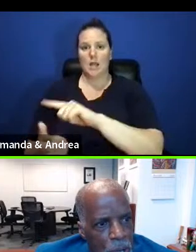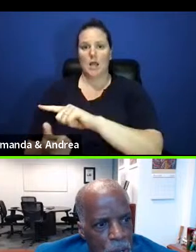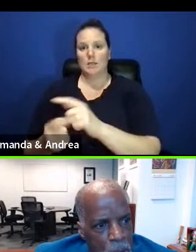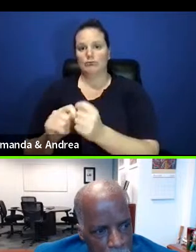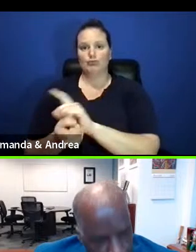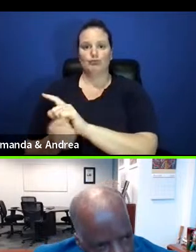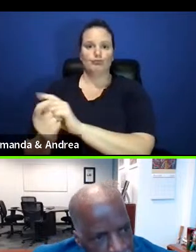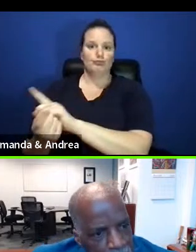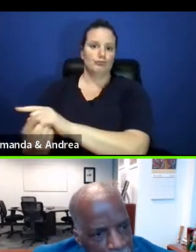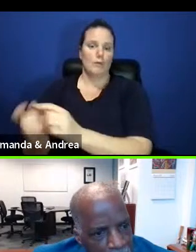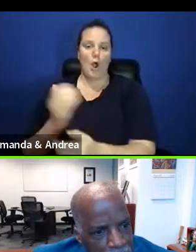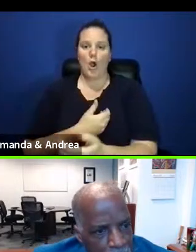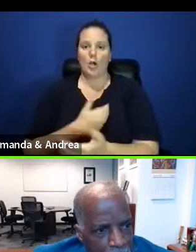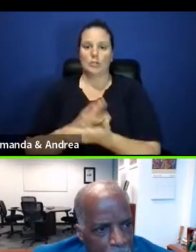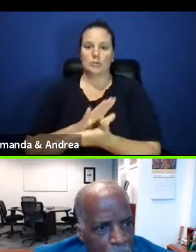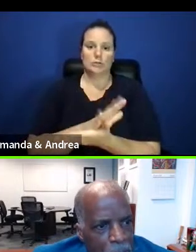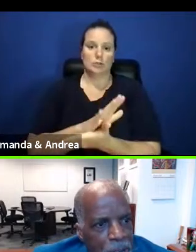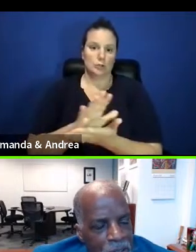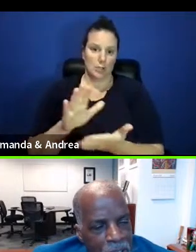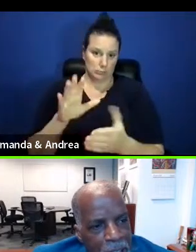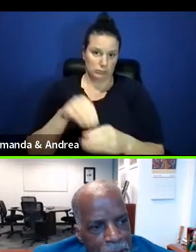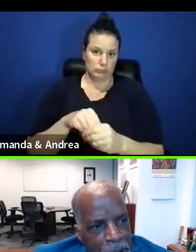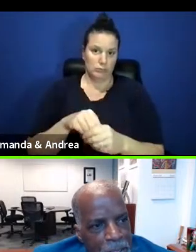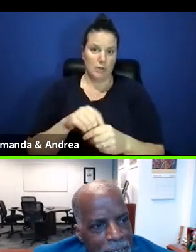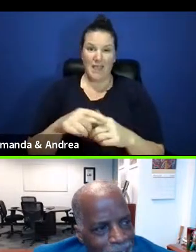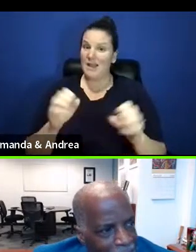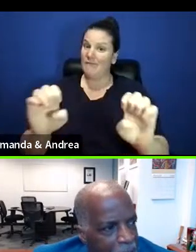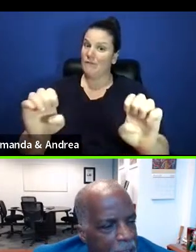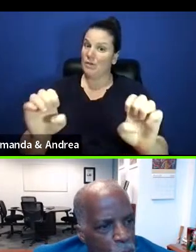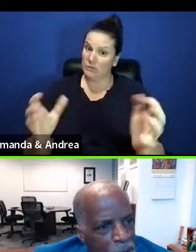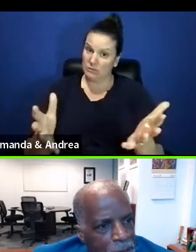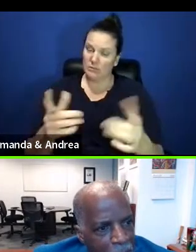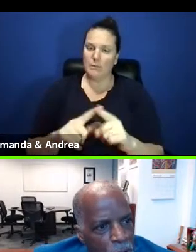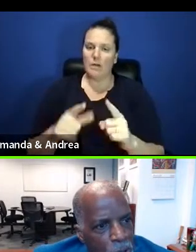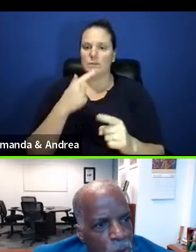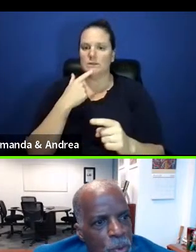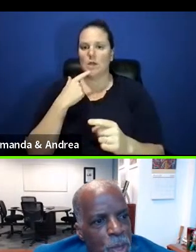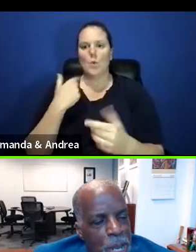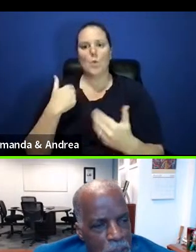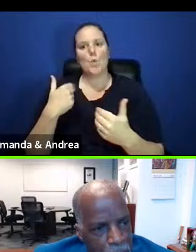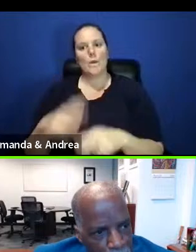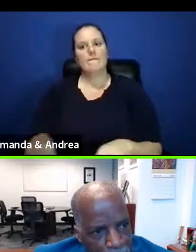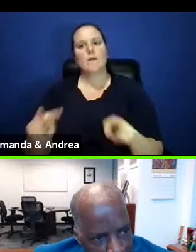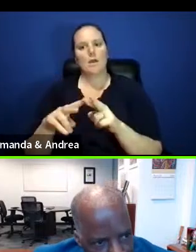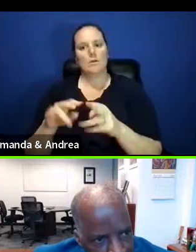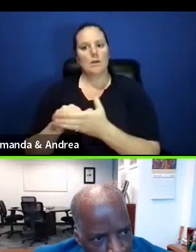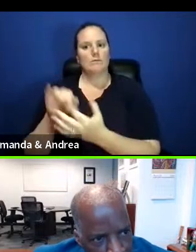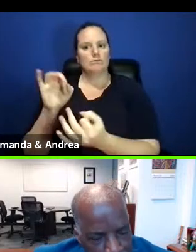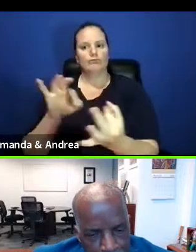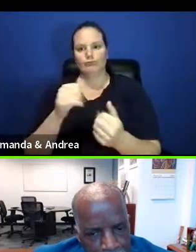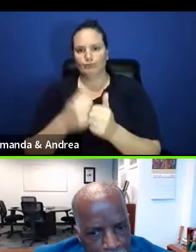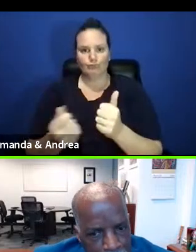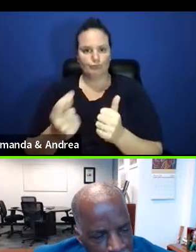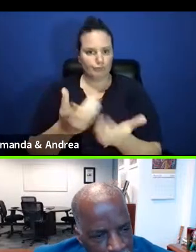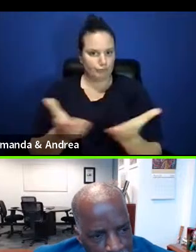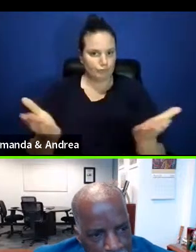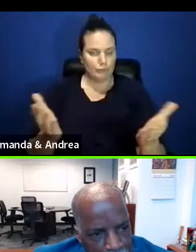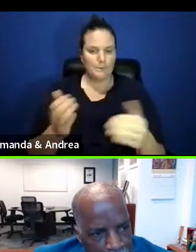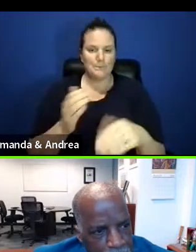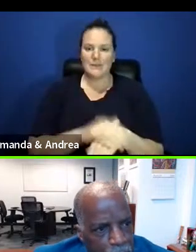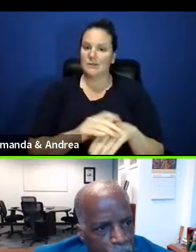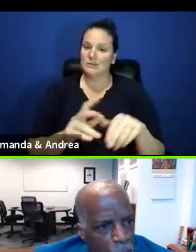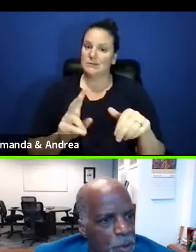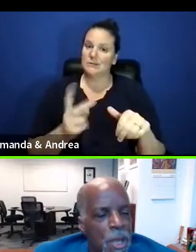into. It is an effort, but it is an effort in saying we value the input of everyone. If English is a